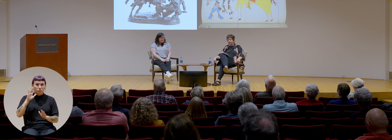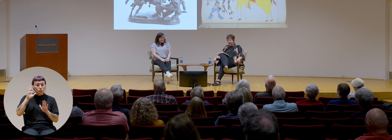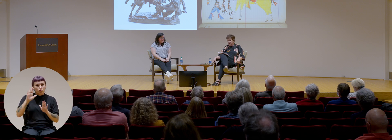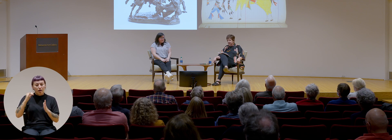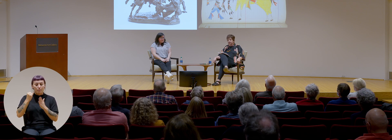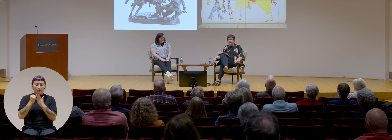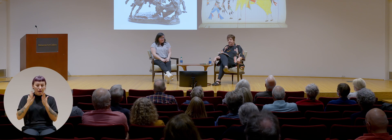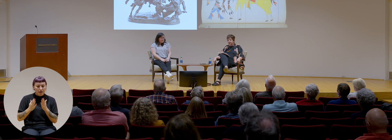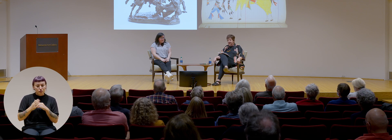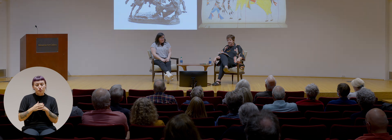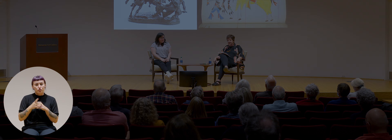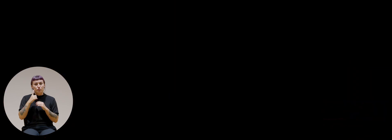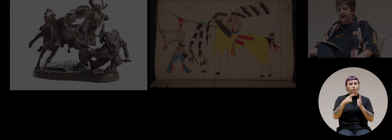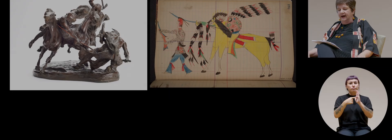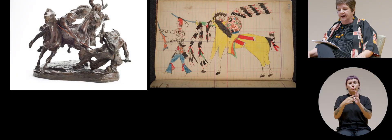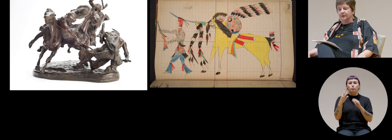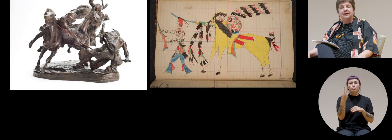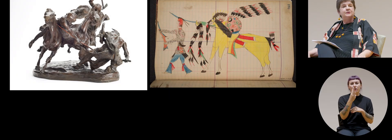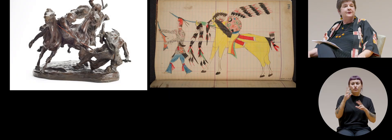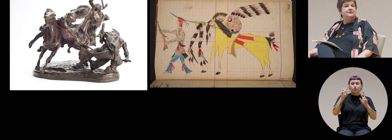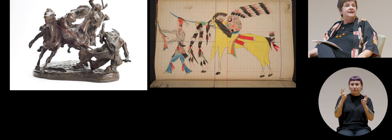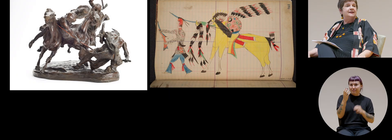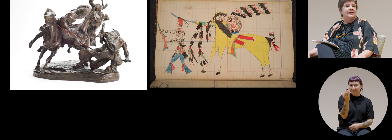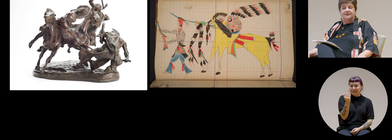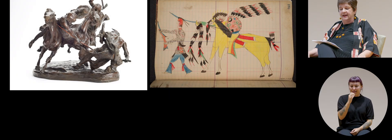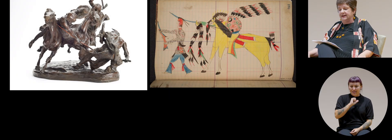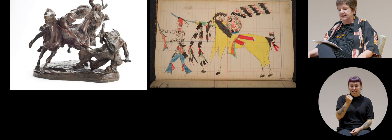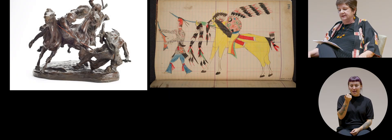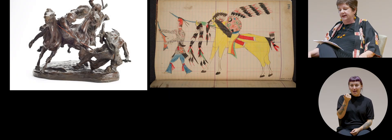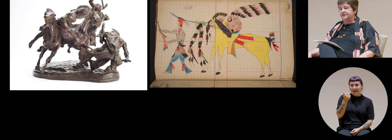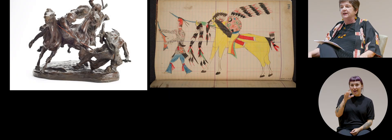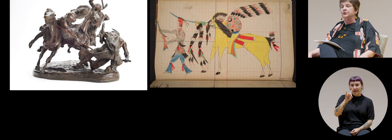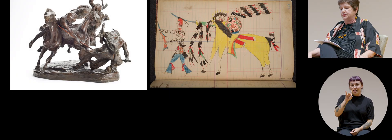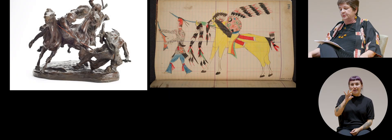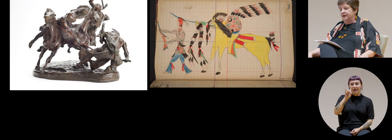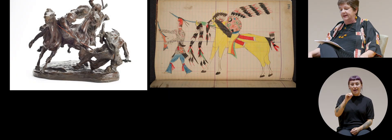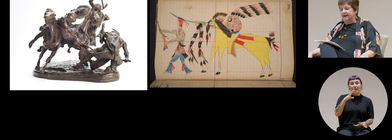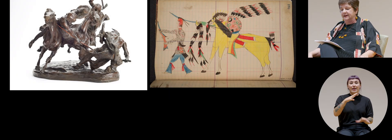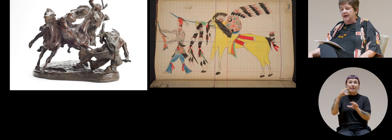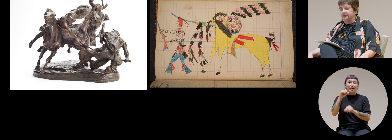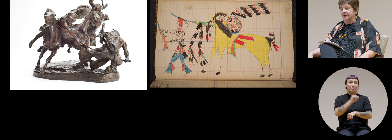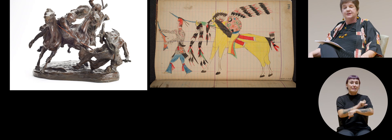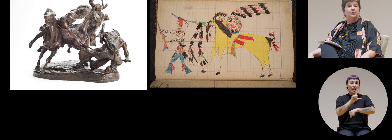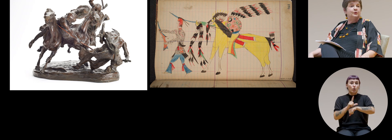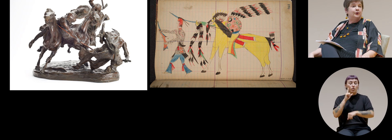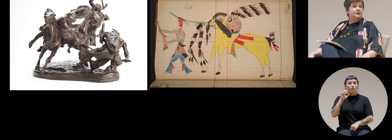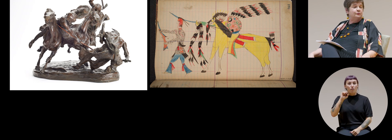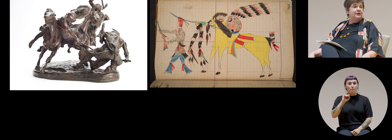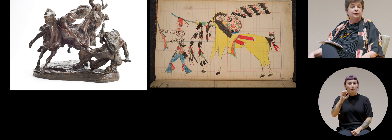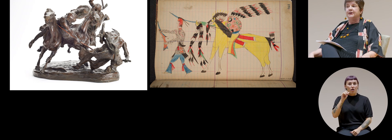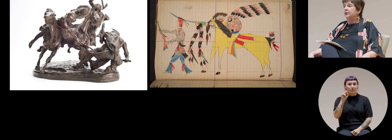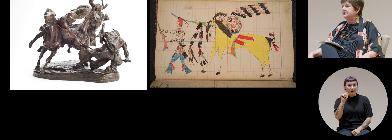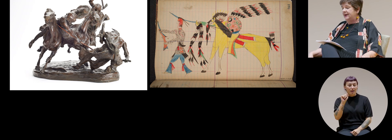and sculptor of Western themes. When he was 15 in 1880, he left St. Louis for Montana because he wanted to work